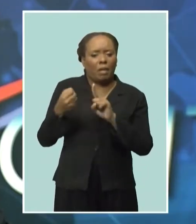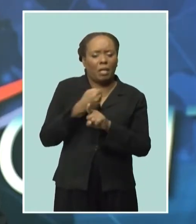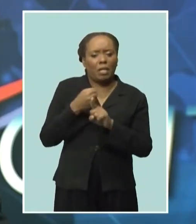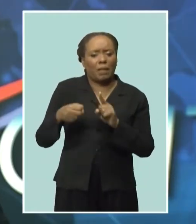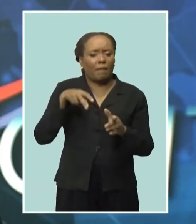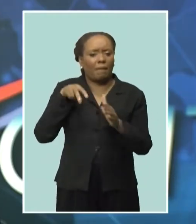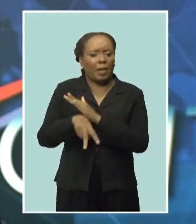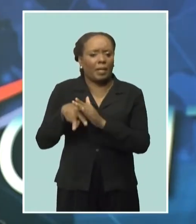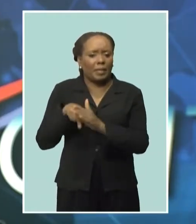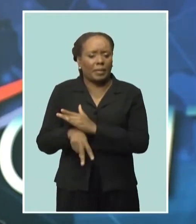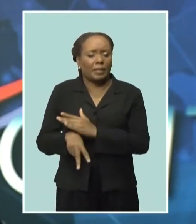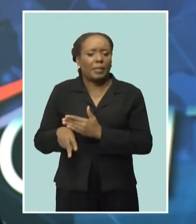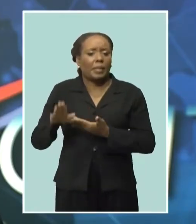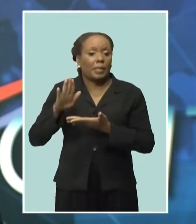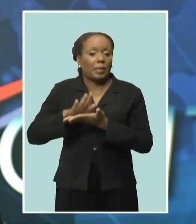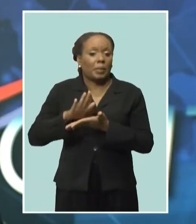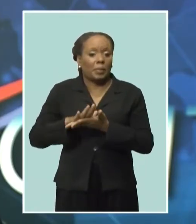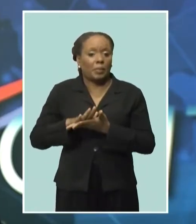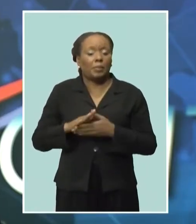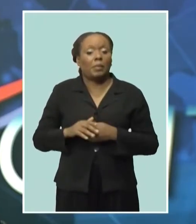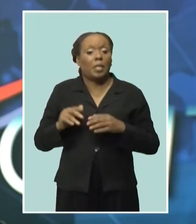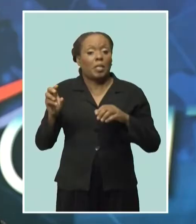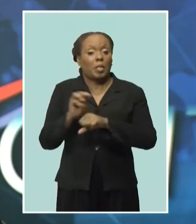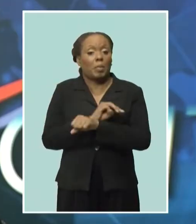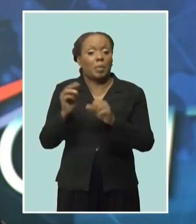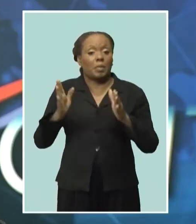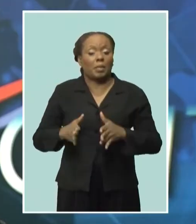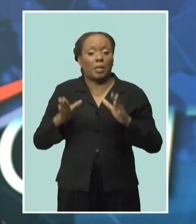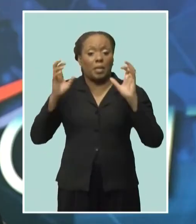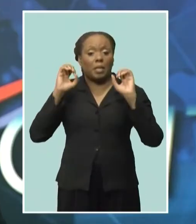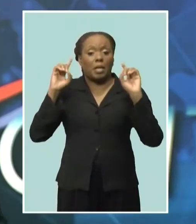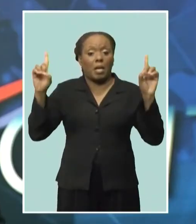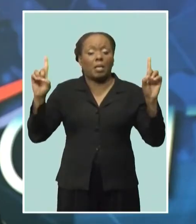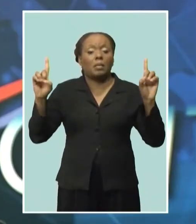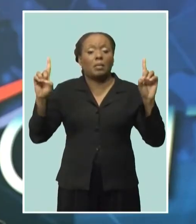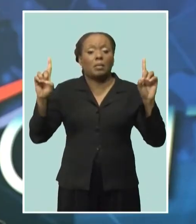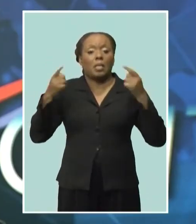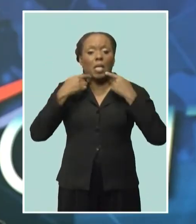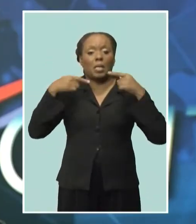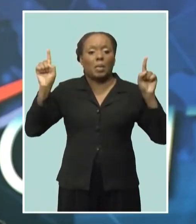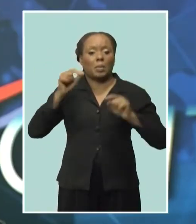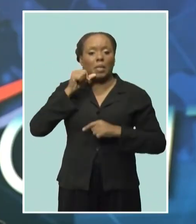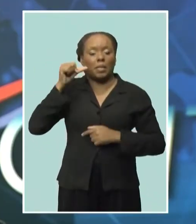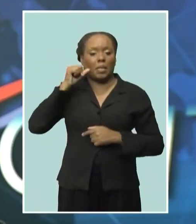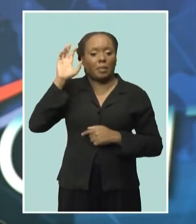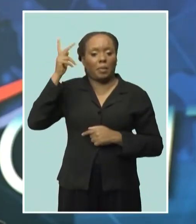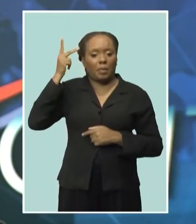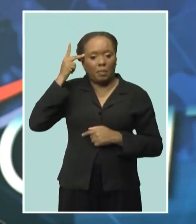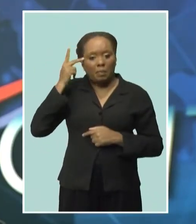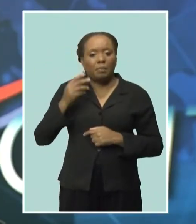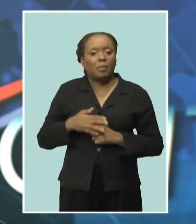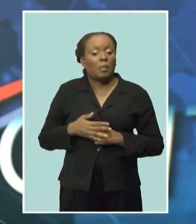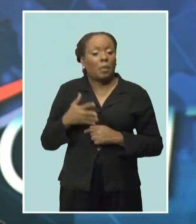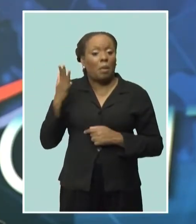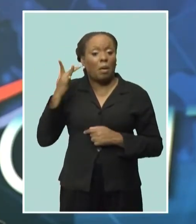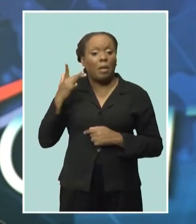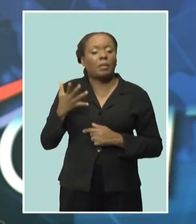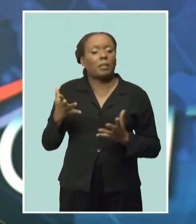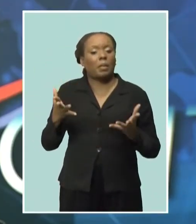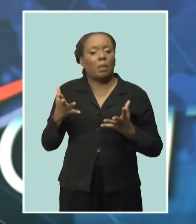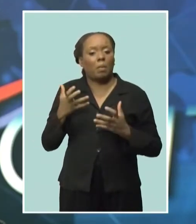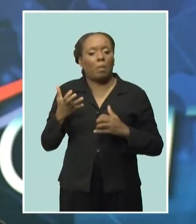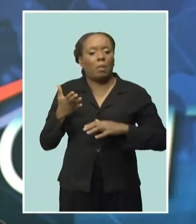the announcement during yesterday's afternoon session in the House of Assembly. She says this will be the latest level of